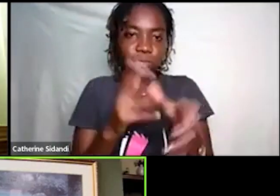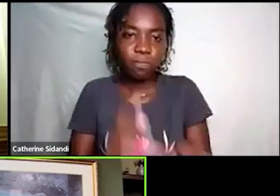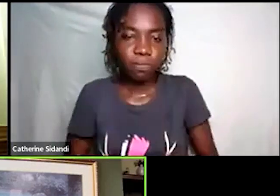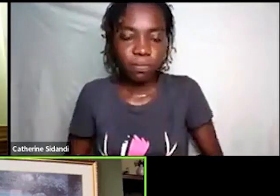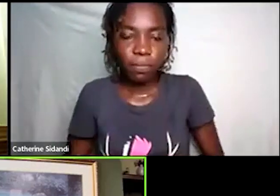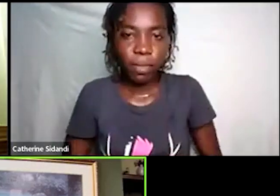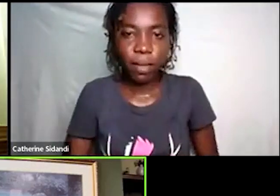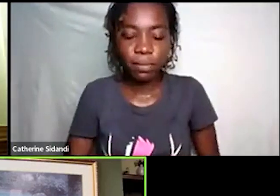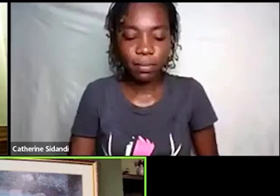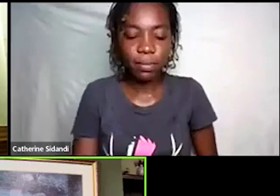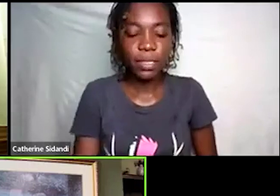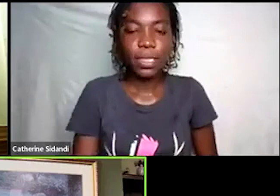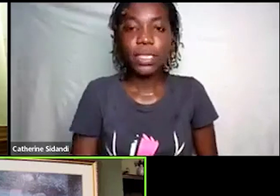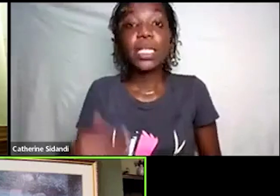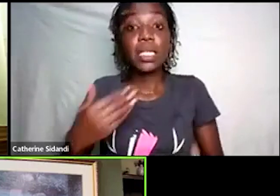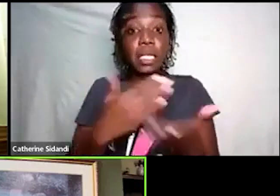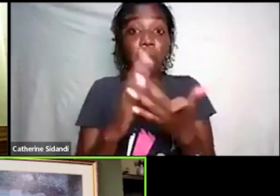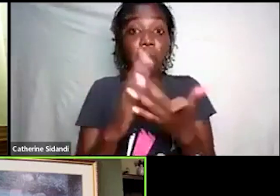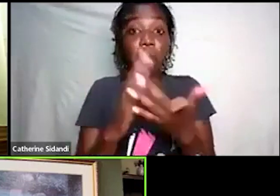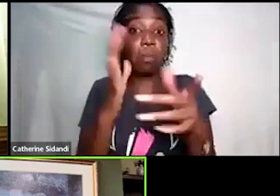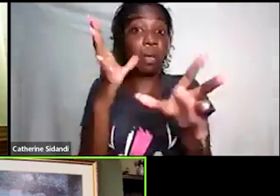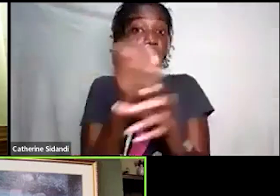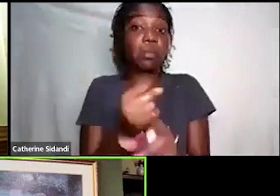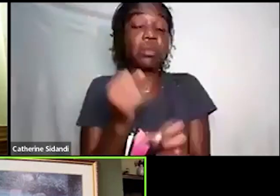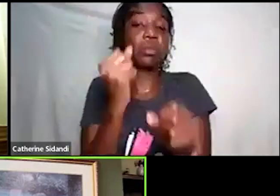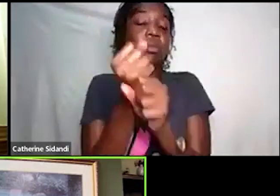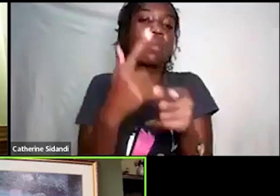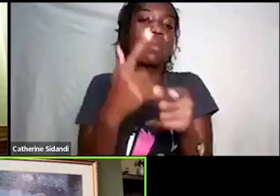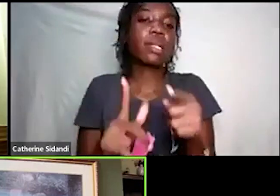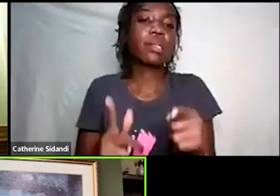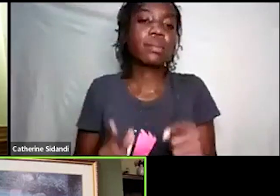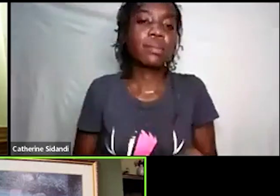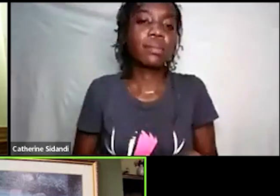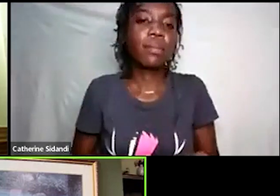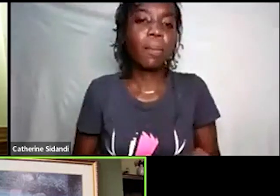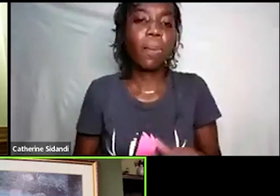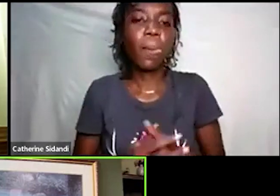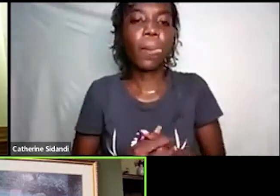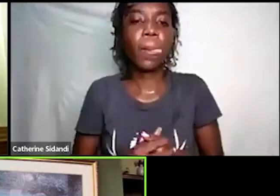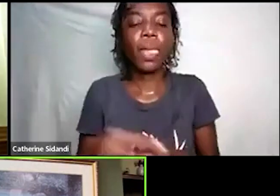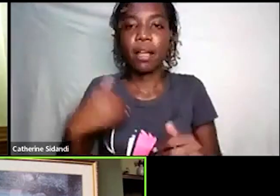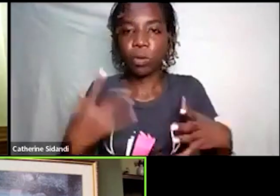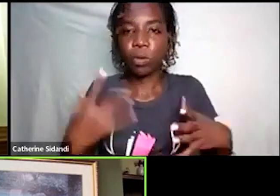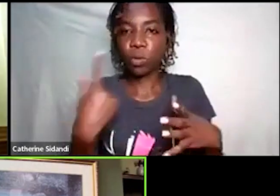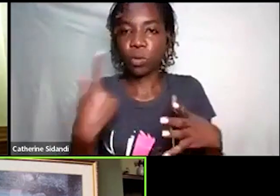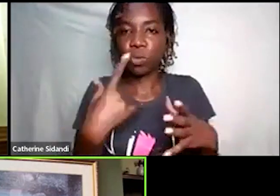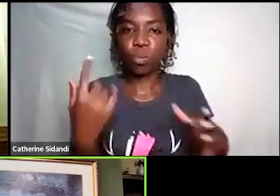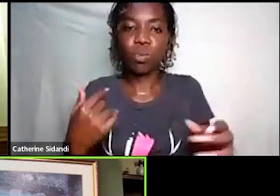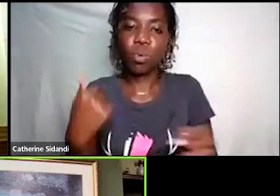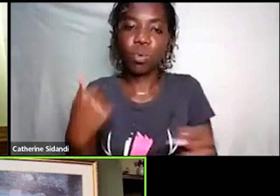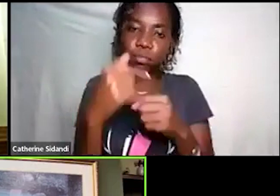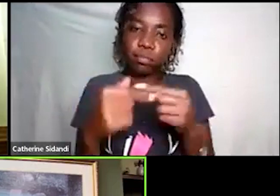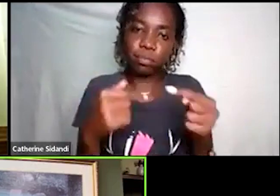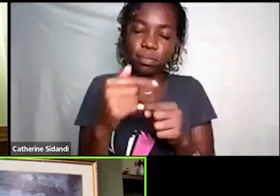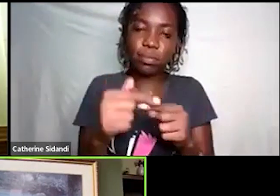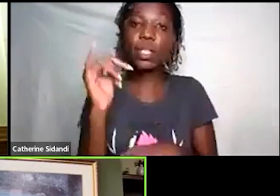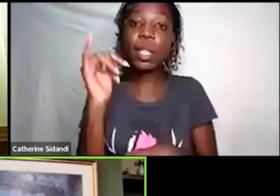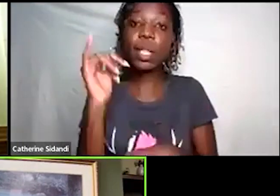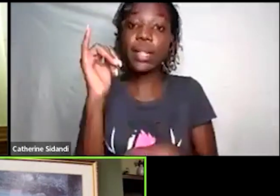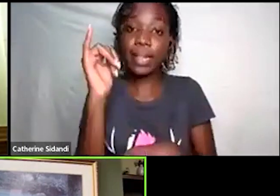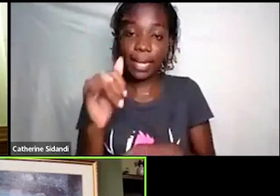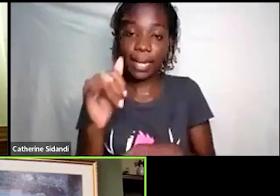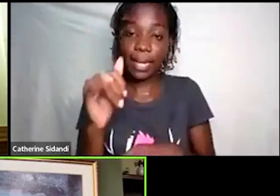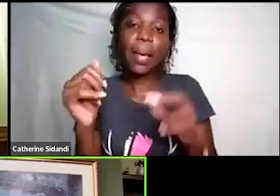do that. And by the way, there are people who can take on those policies to